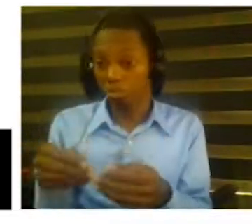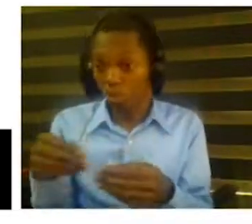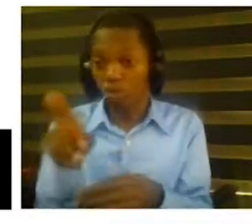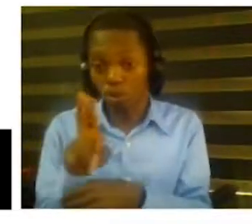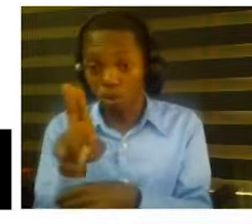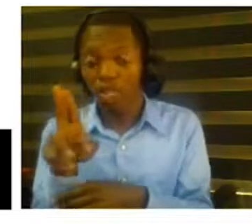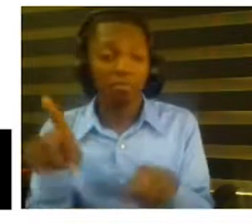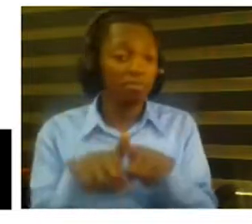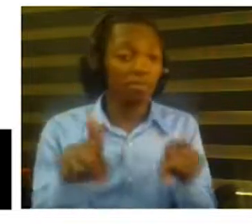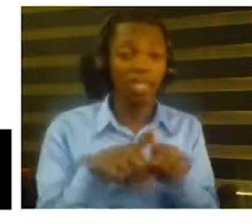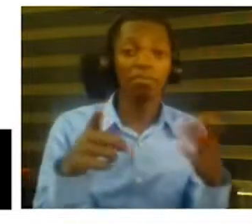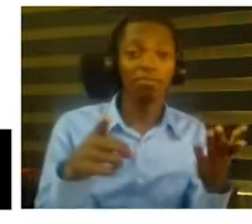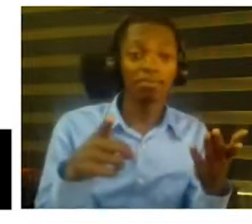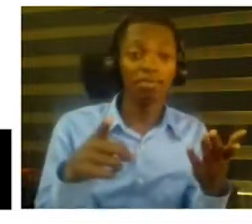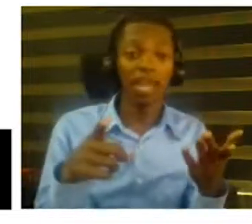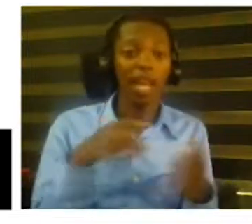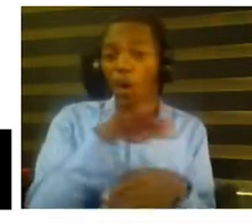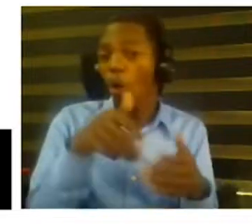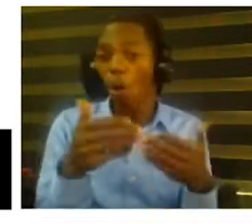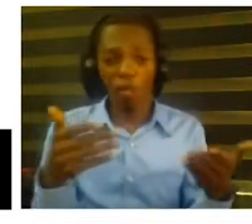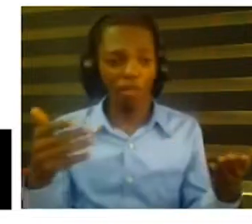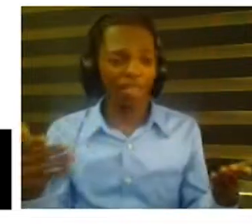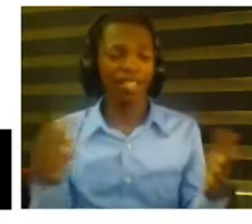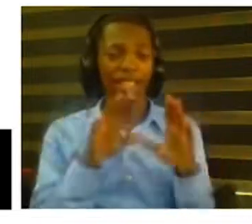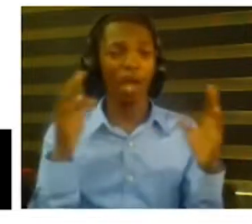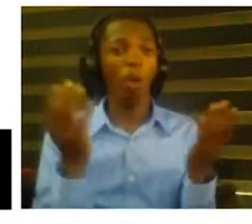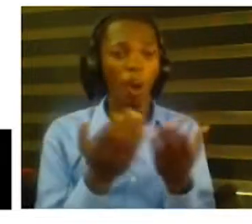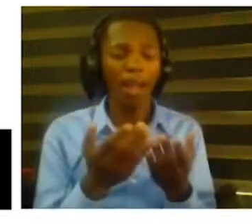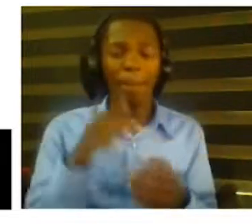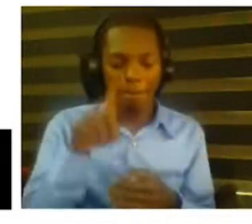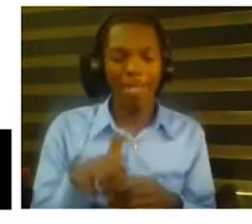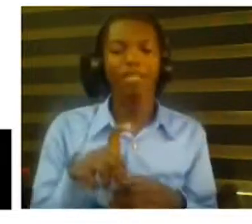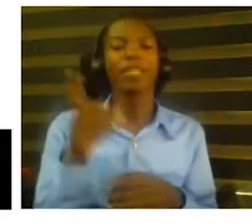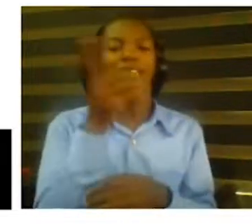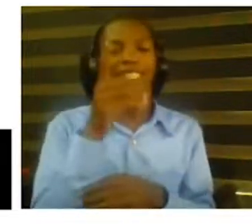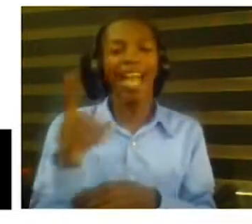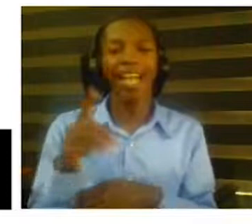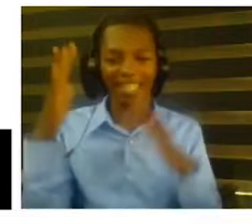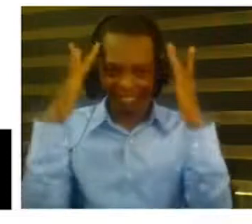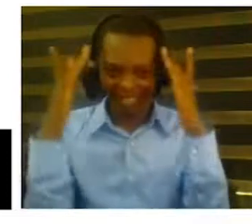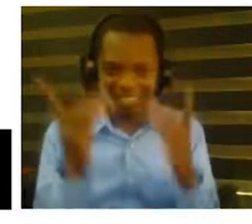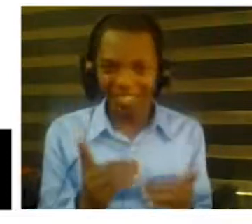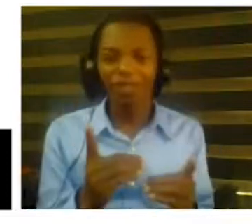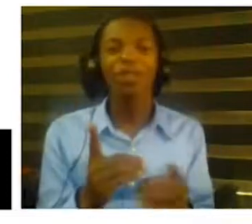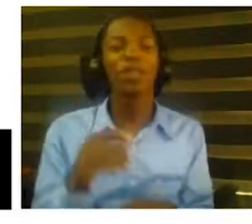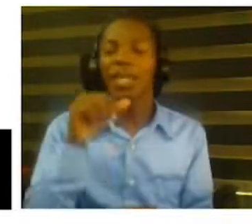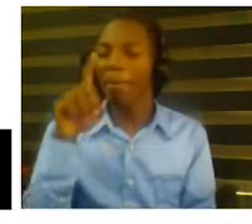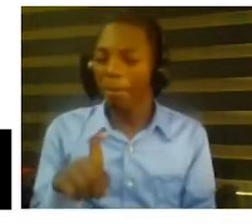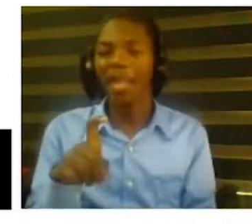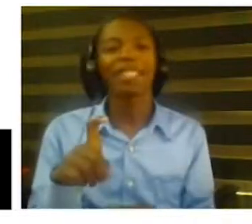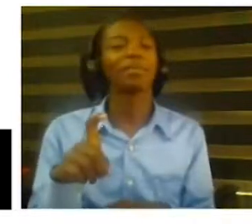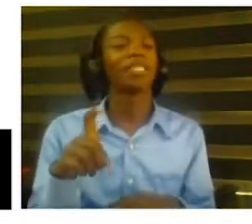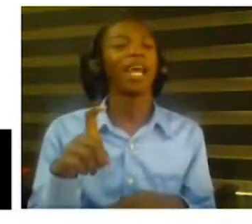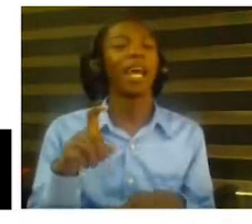world around us has been through a design decision. So it might as well be a good one. It might as well be an inclusive